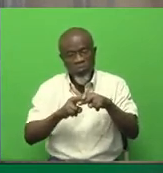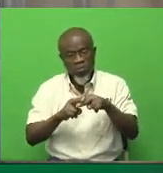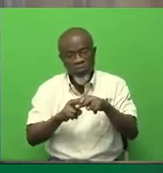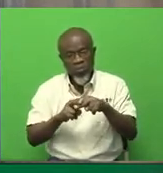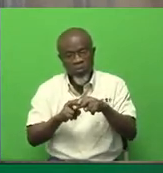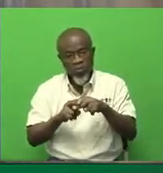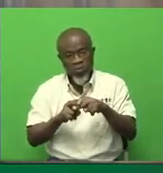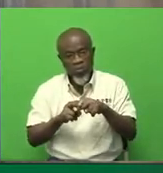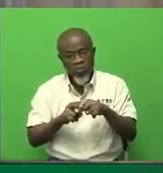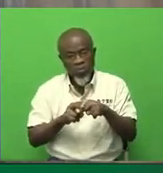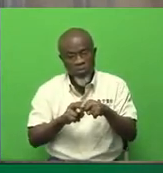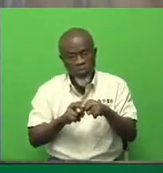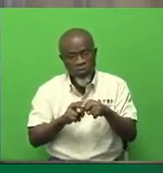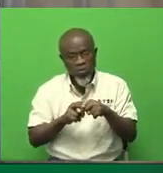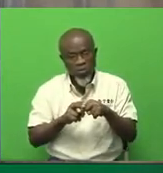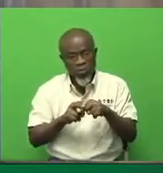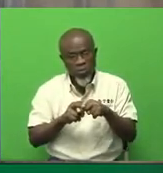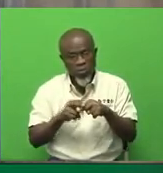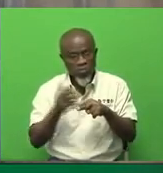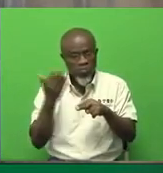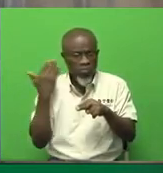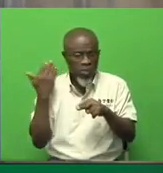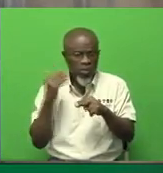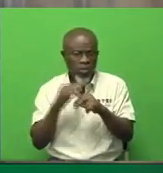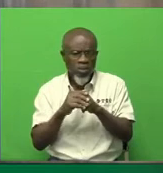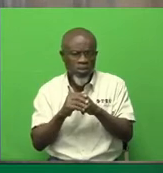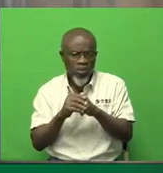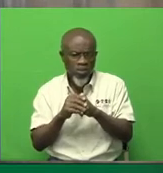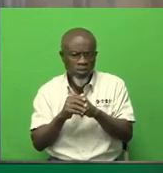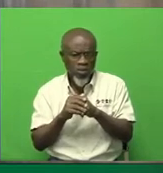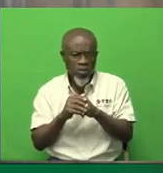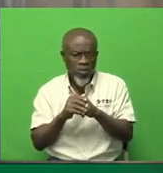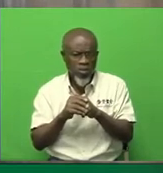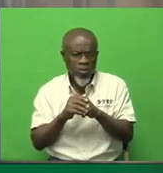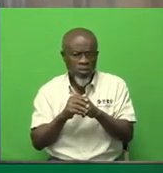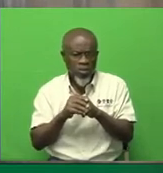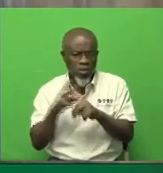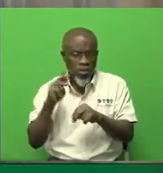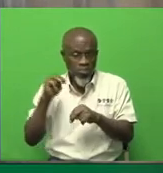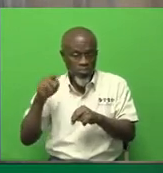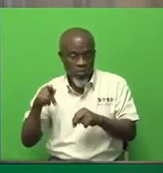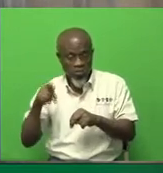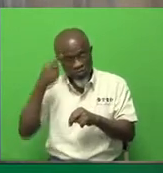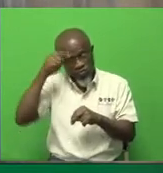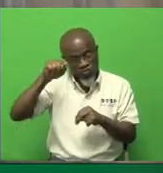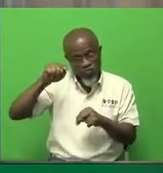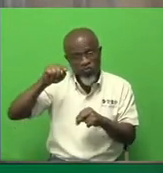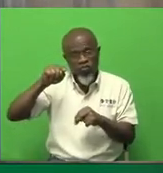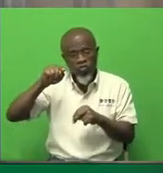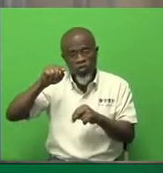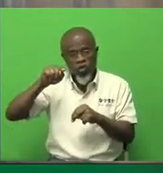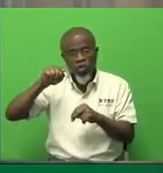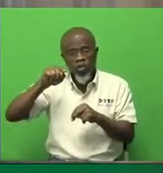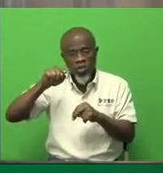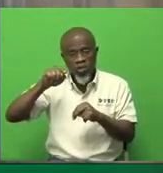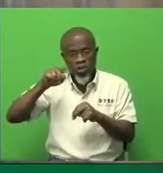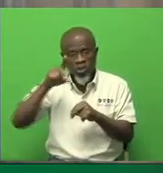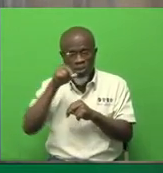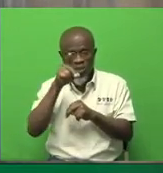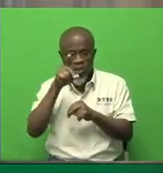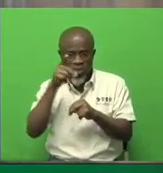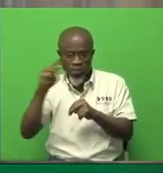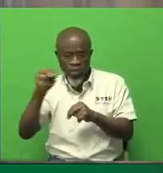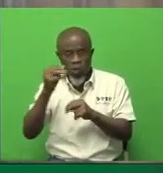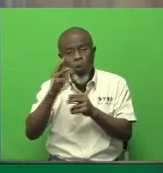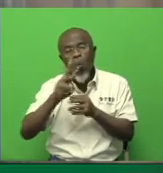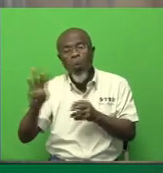remember Diego Martin West was he is not in the chamber The Honorable member for Diego Martin West when he was fighting the then prime